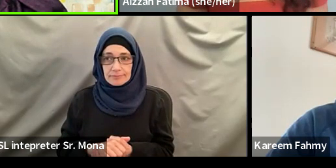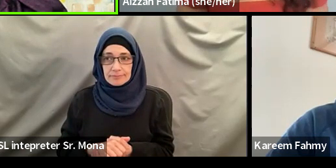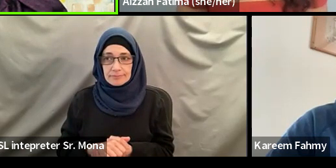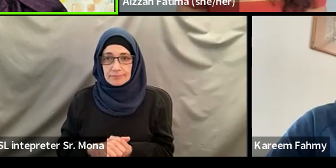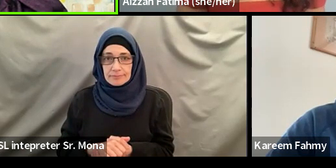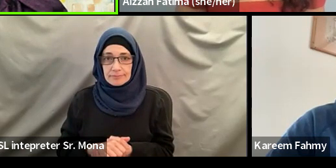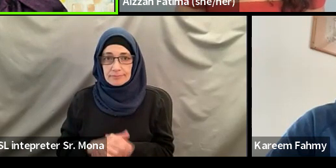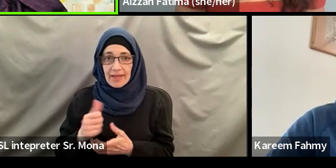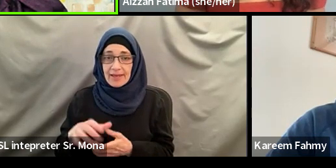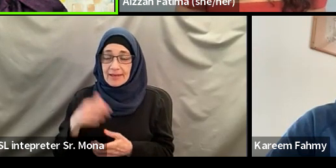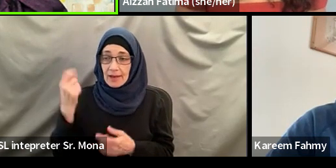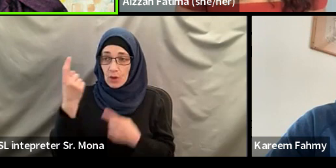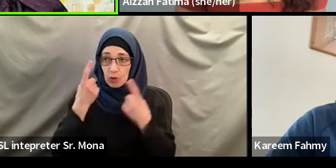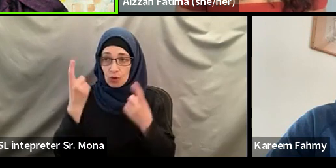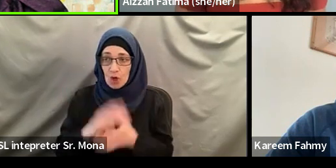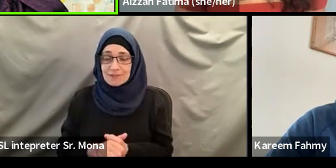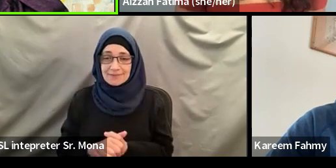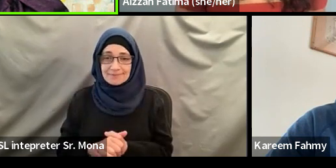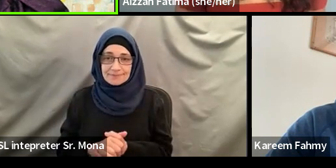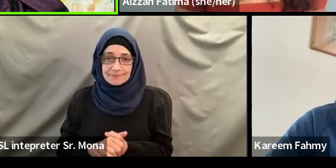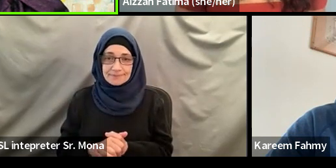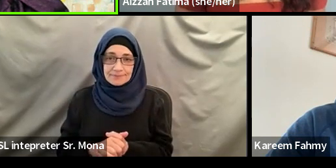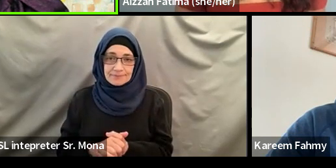Any other thoughts?